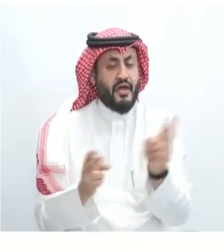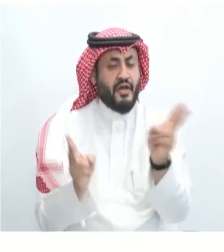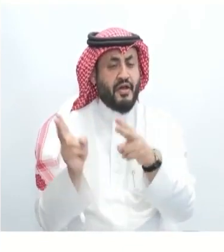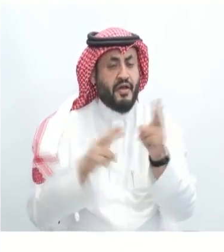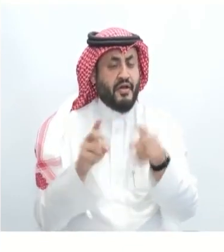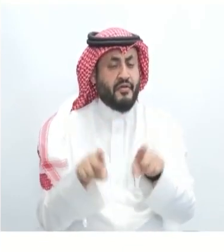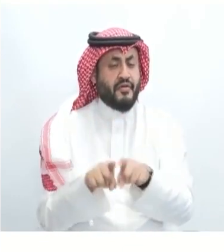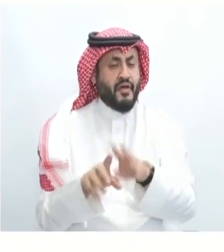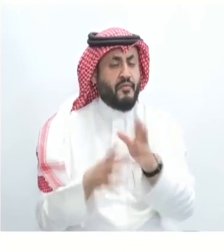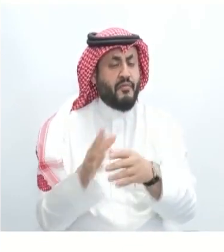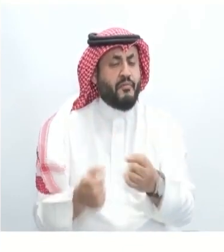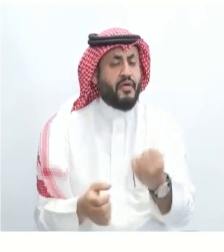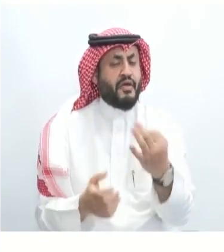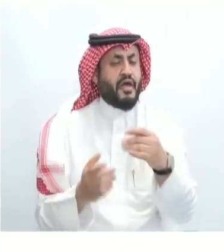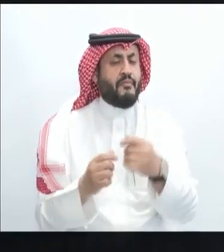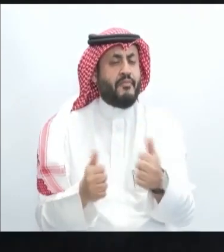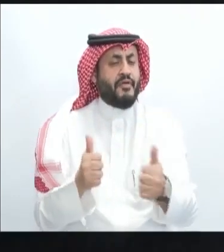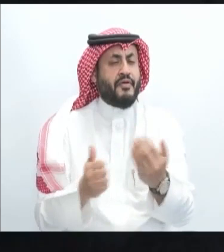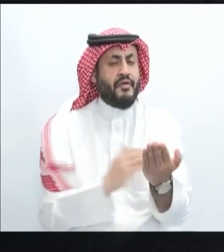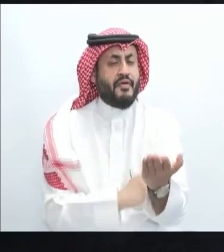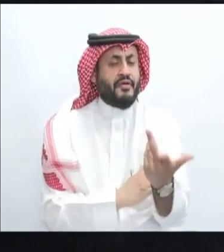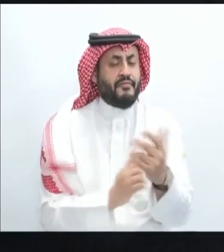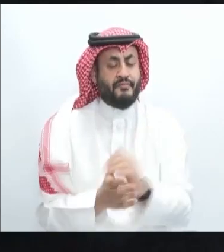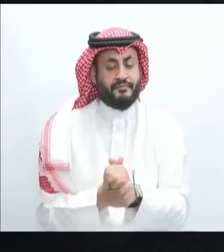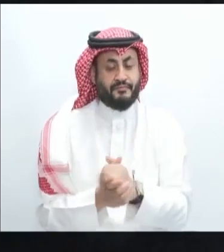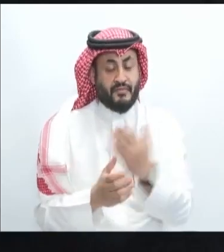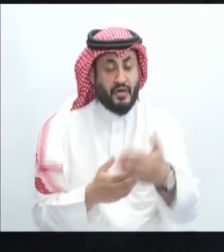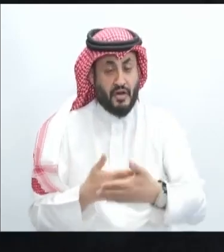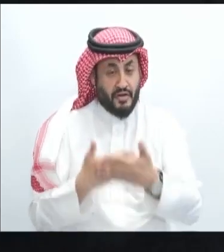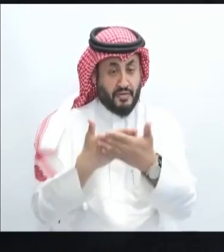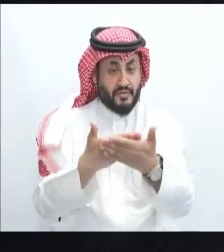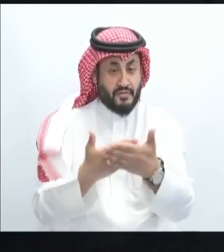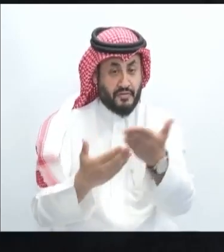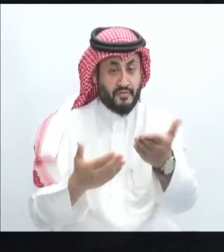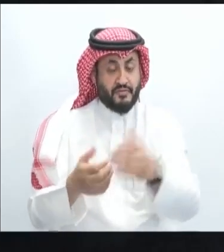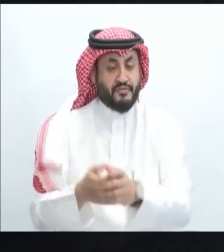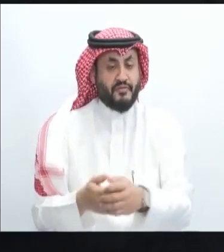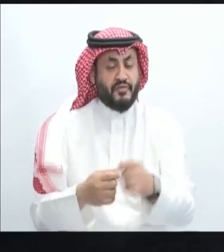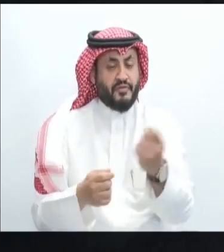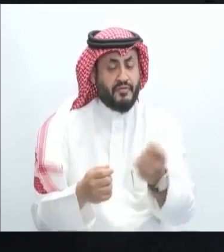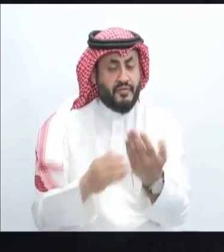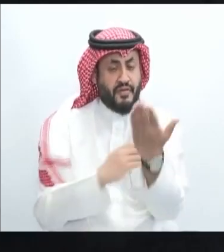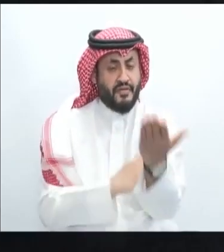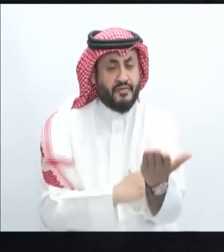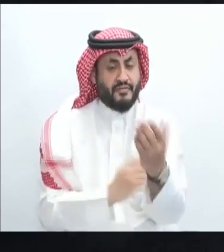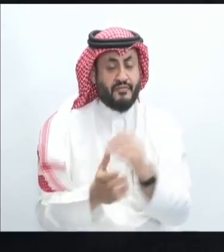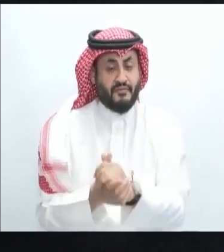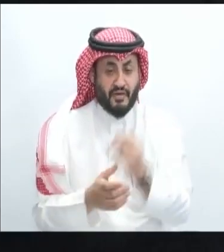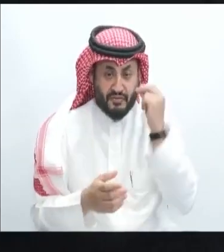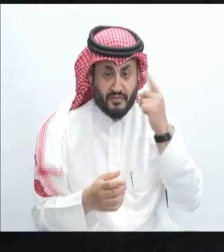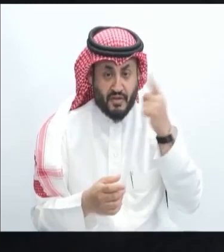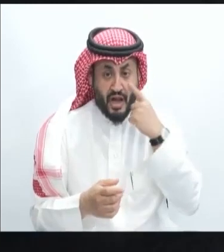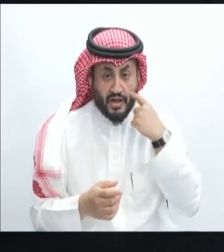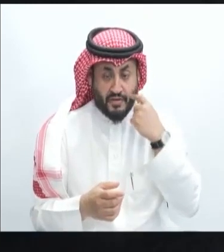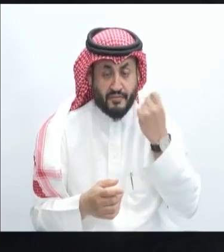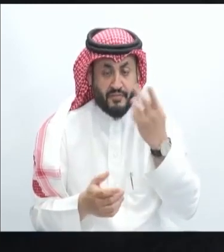about your score. So let me help you in doing this questionnaire so you can know whether you have a